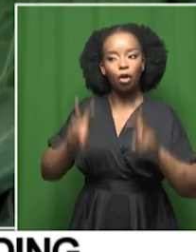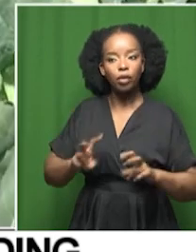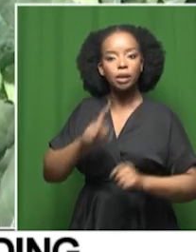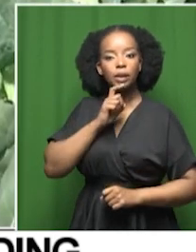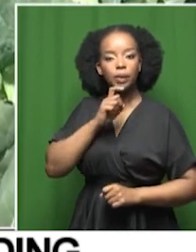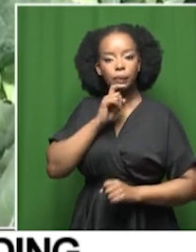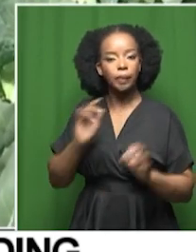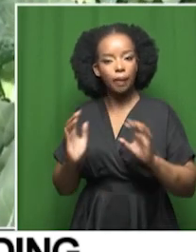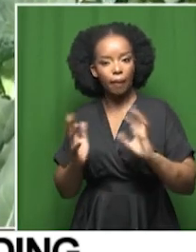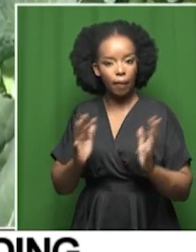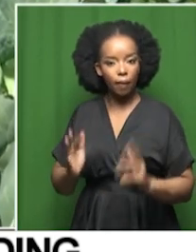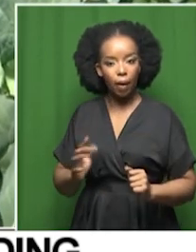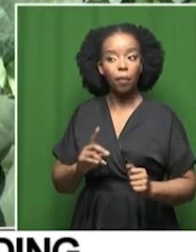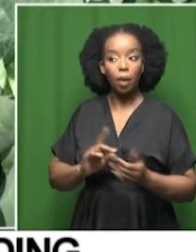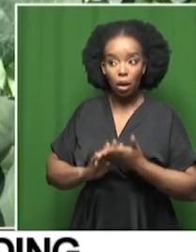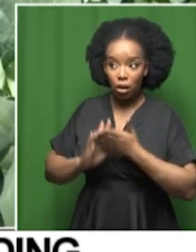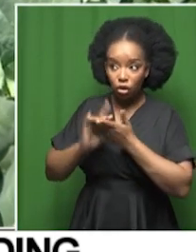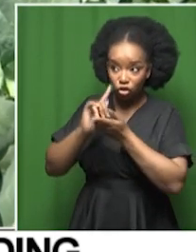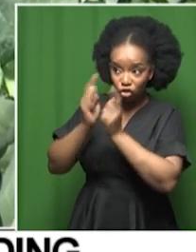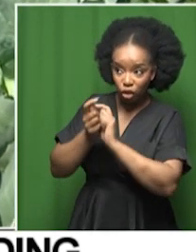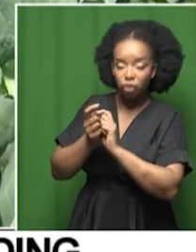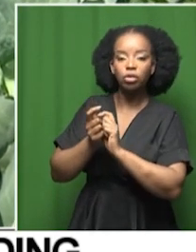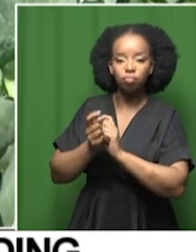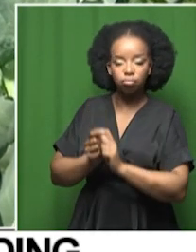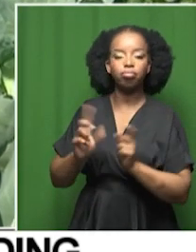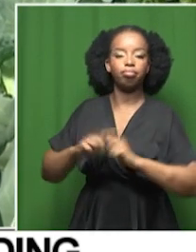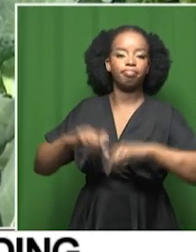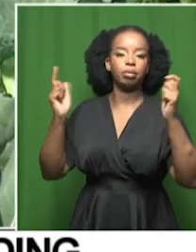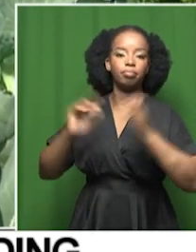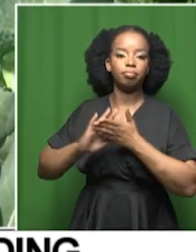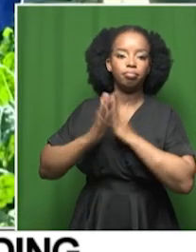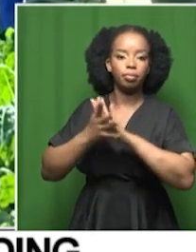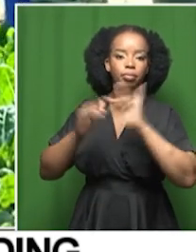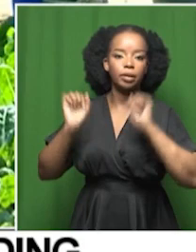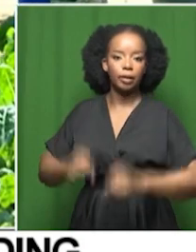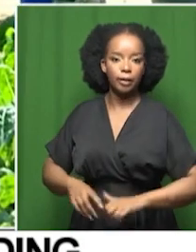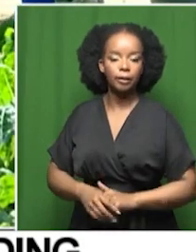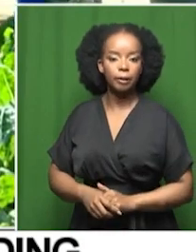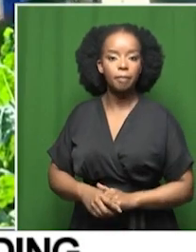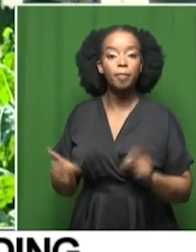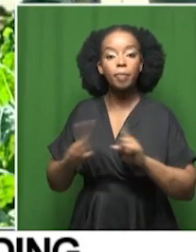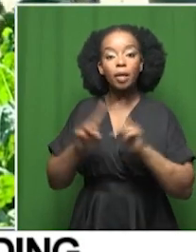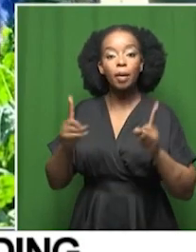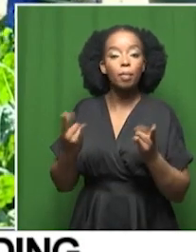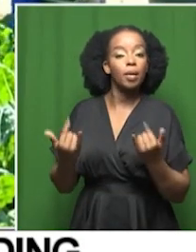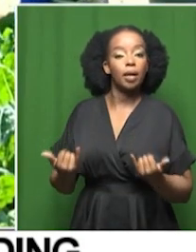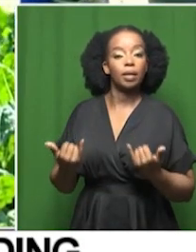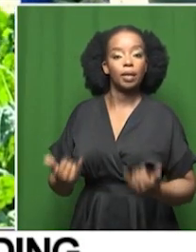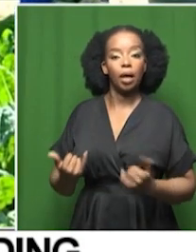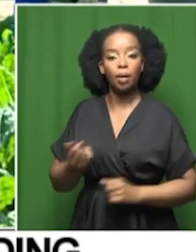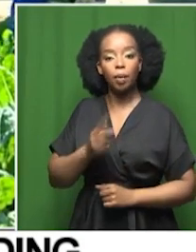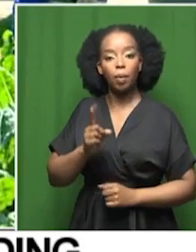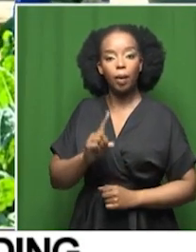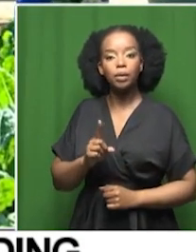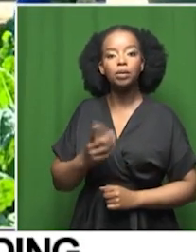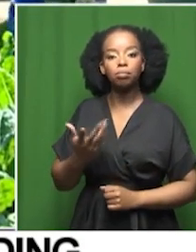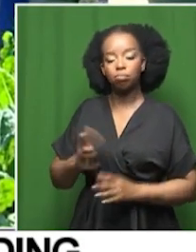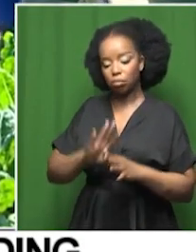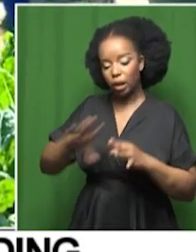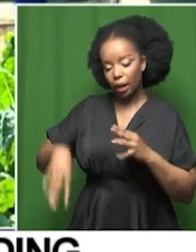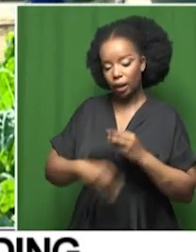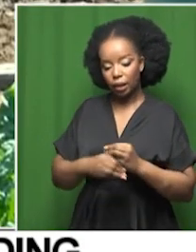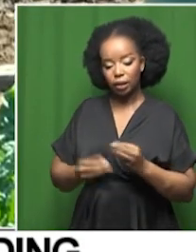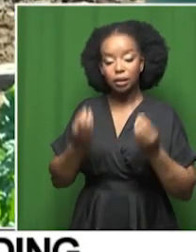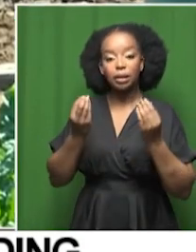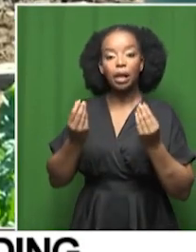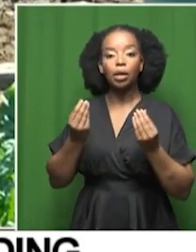interruptions, that's where the biggest challenges is. Currently with the load shedding, I think it's especially aside obviously the additional cost of diesel